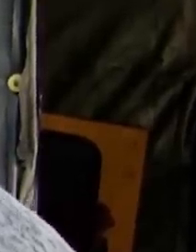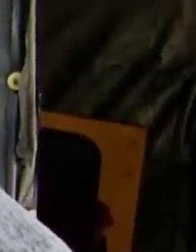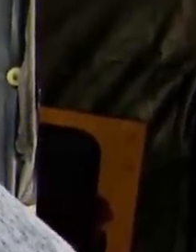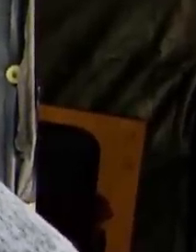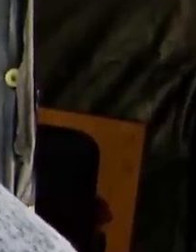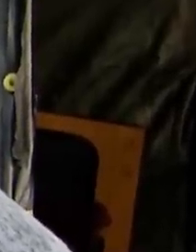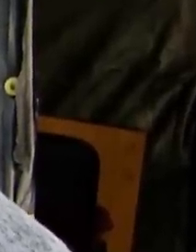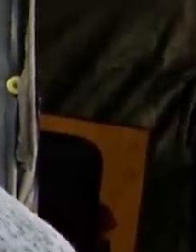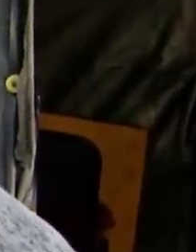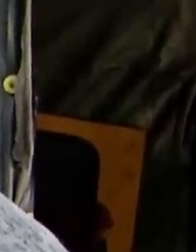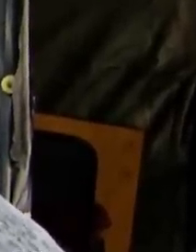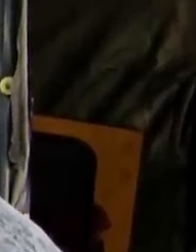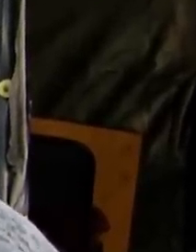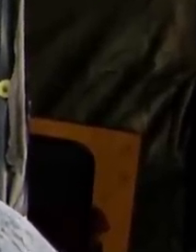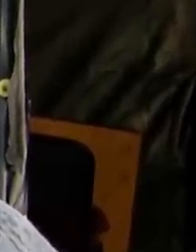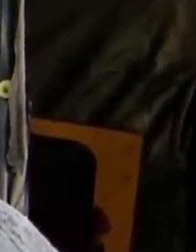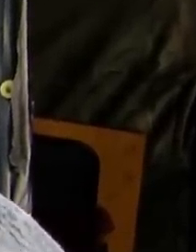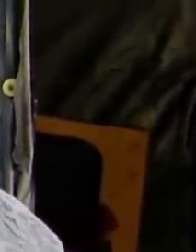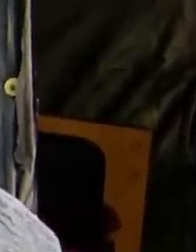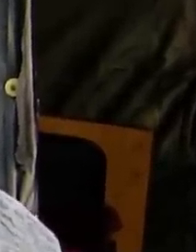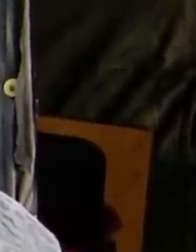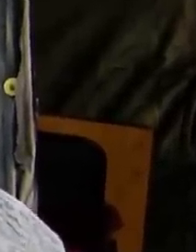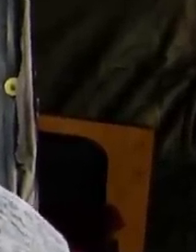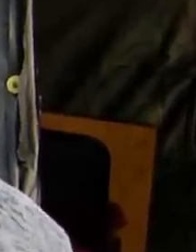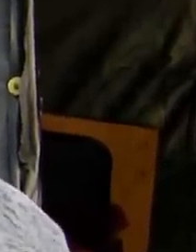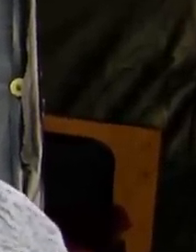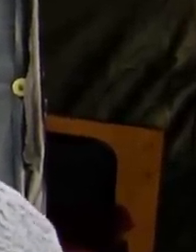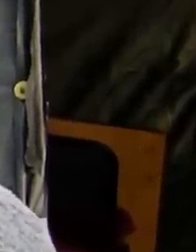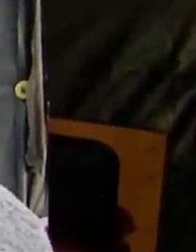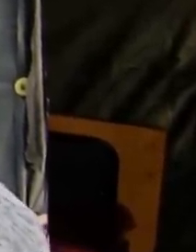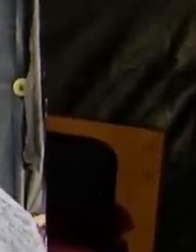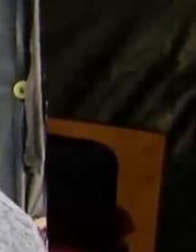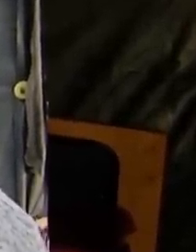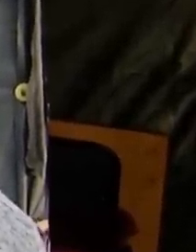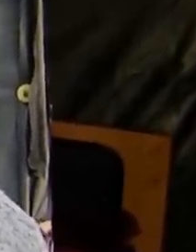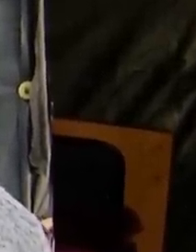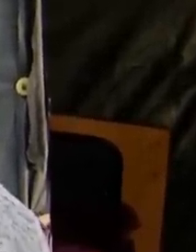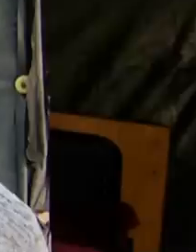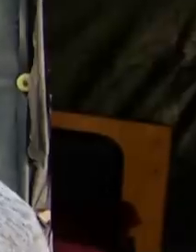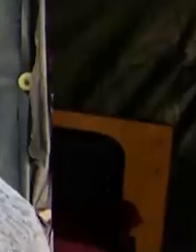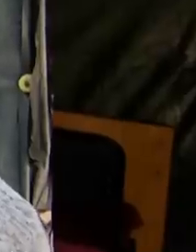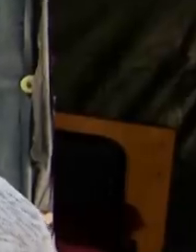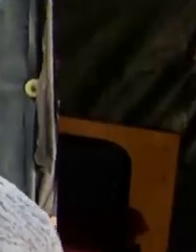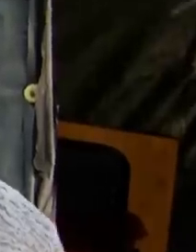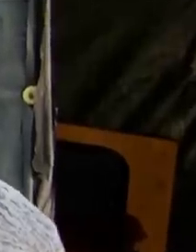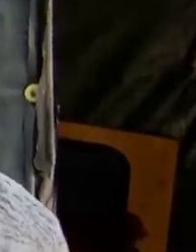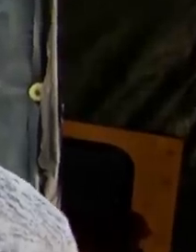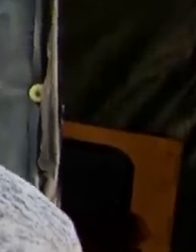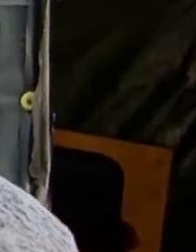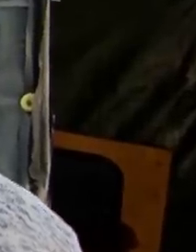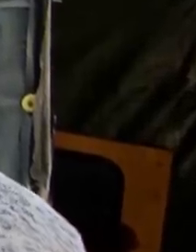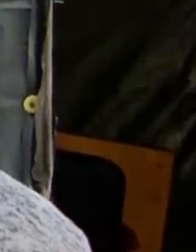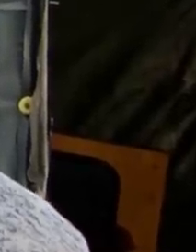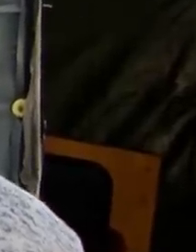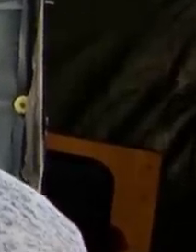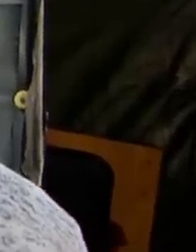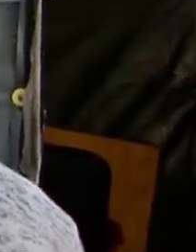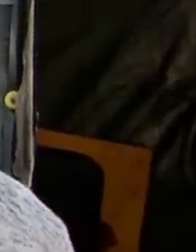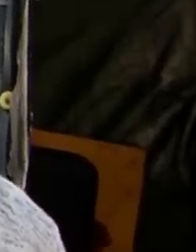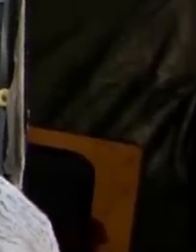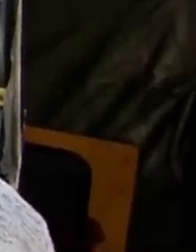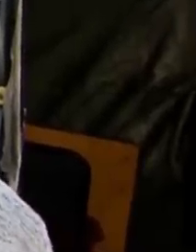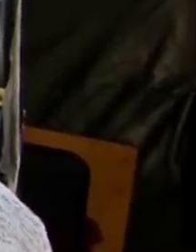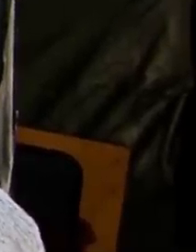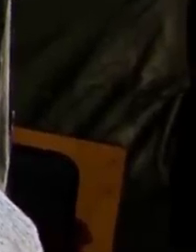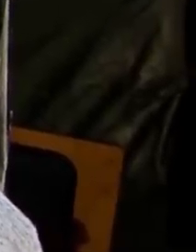The suffering that we were facing here, that side, it's gonna be probably 100 times worse. For me,